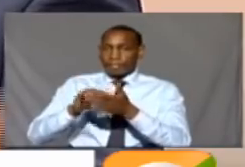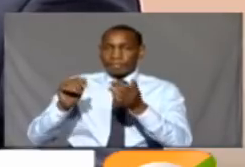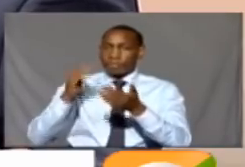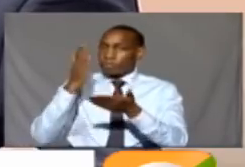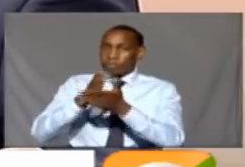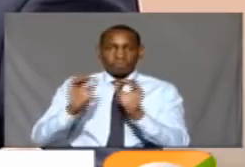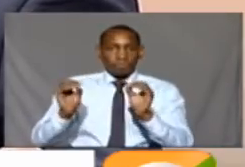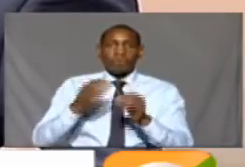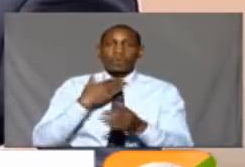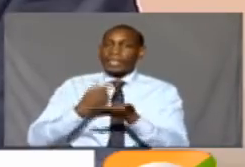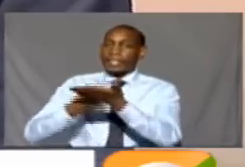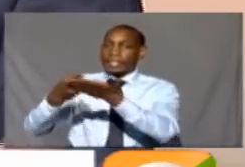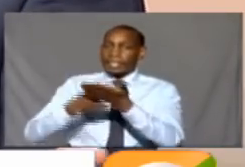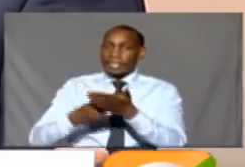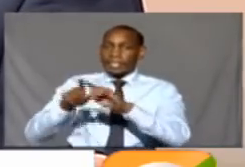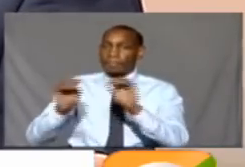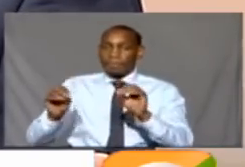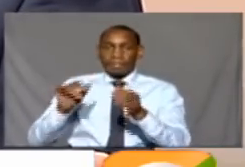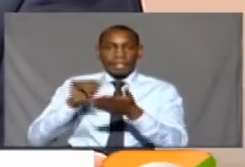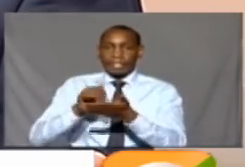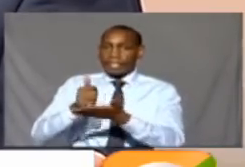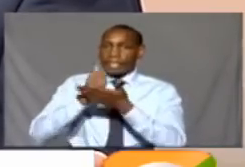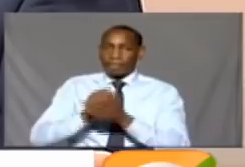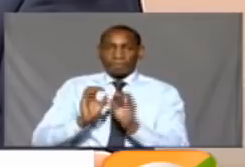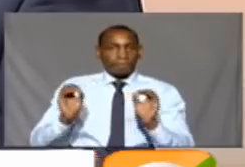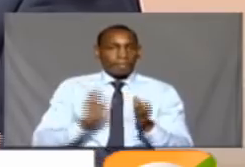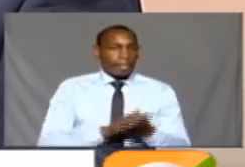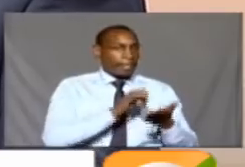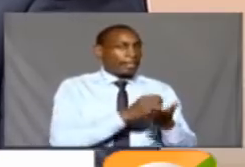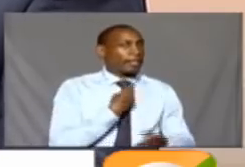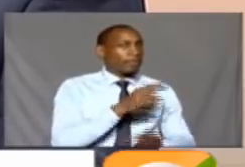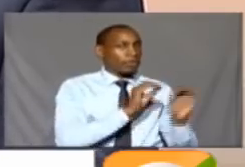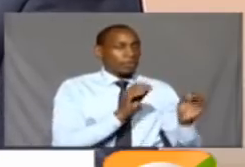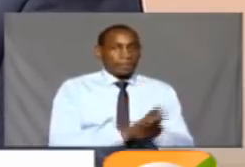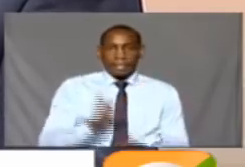don't want to talk about it because it doesn't make sense to me. So that was not your voice.